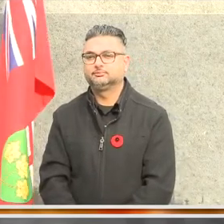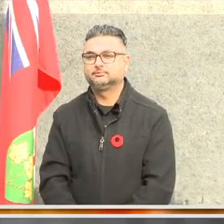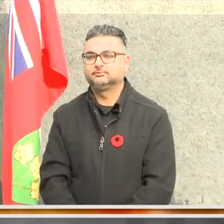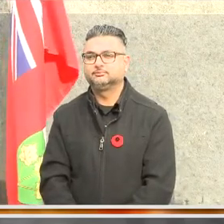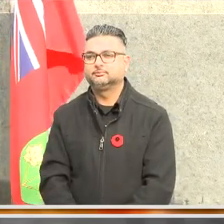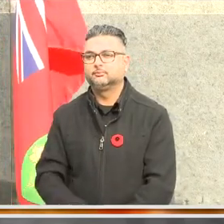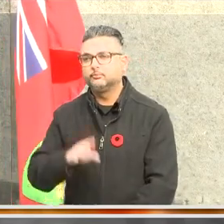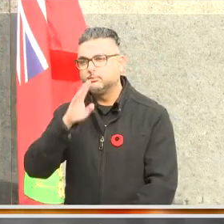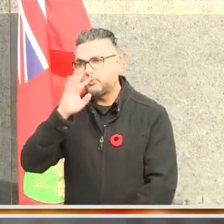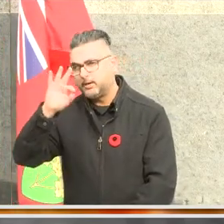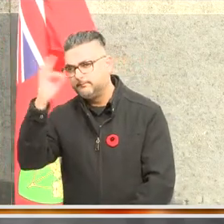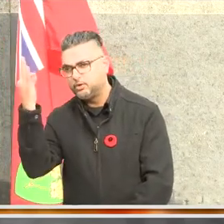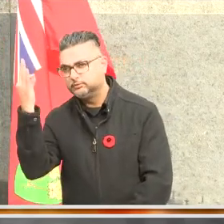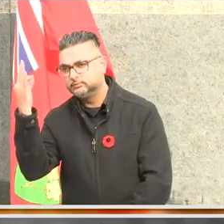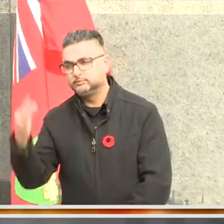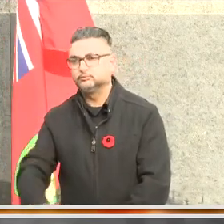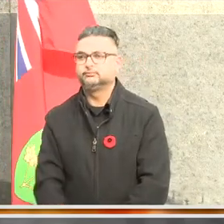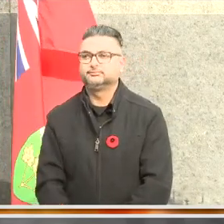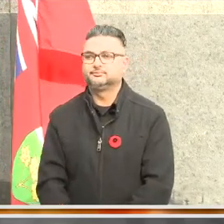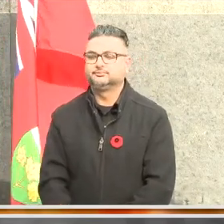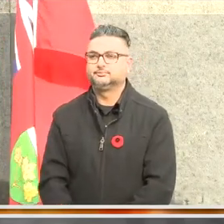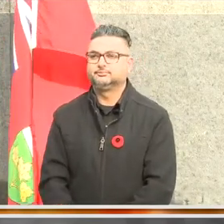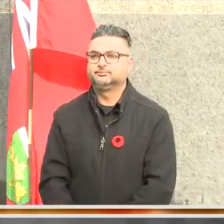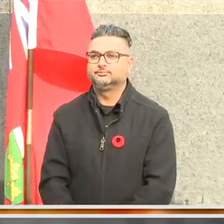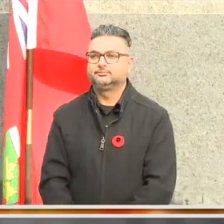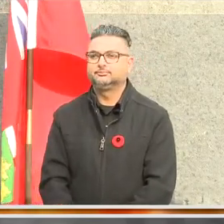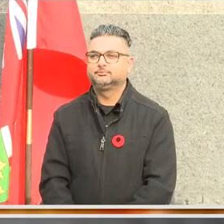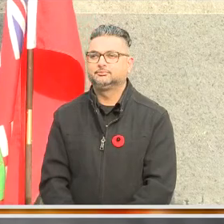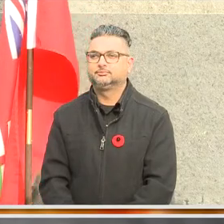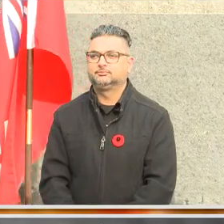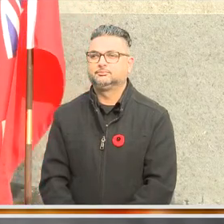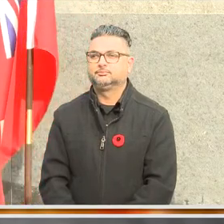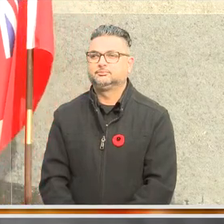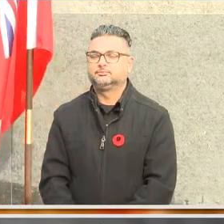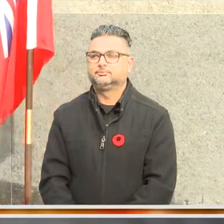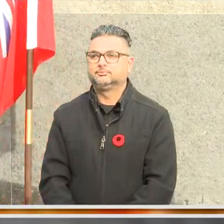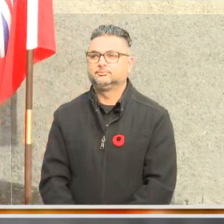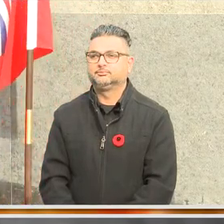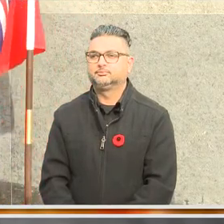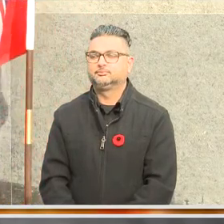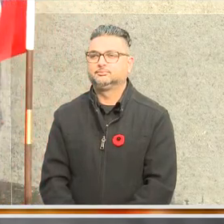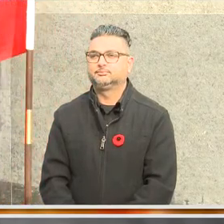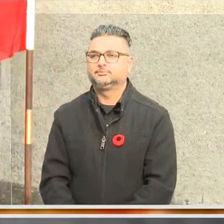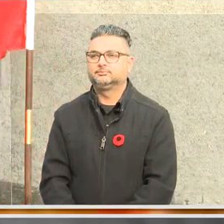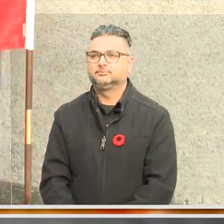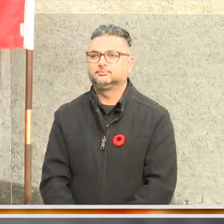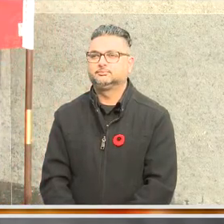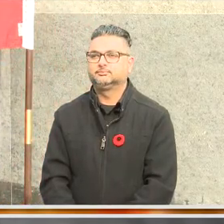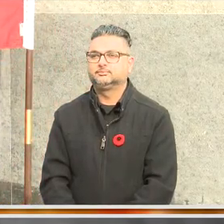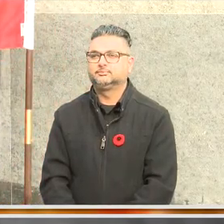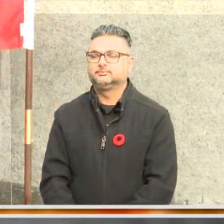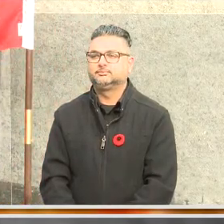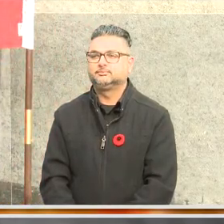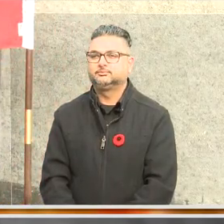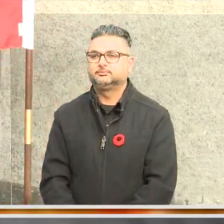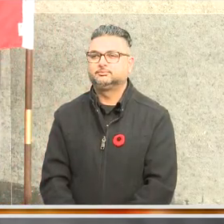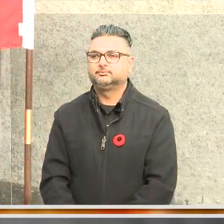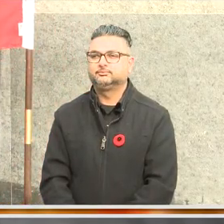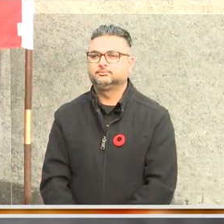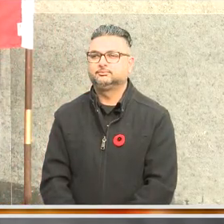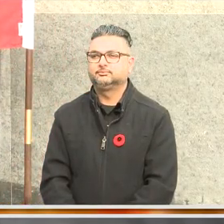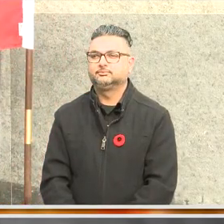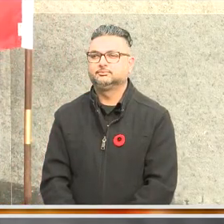hommes qui, par leur sacrifice, ont contribué à notre démocratie, notre liberté, et notre avenir.